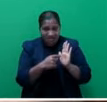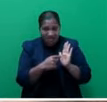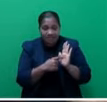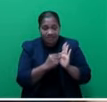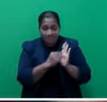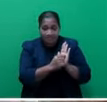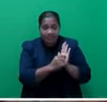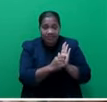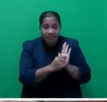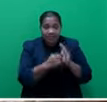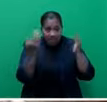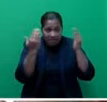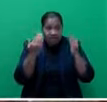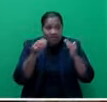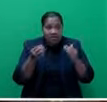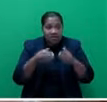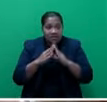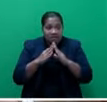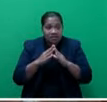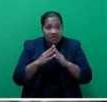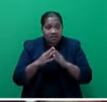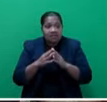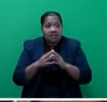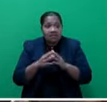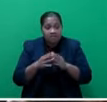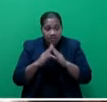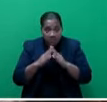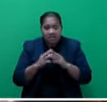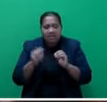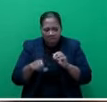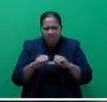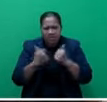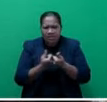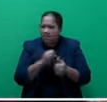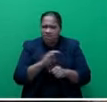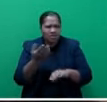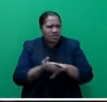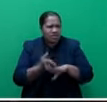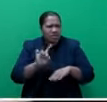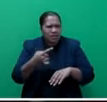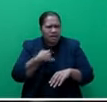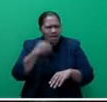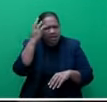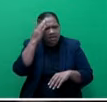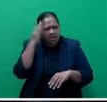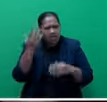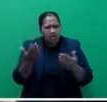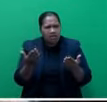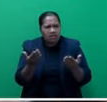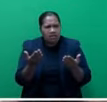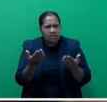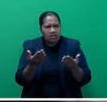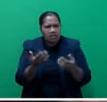Mr. Speaker, sir, the establishment of specialized courts, yes, I agree, it's not new. But I'm just wondering whether the lawyers in this House, there's only